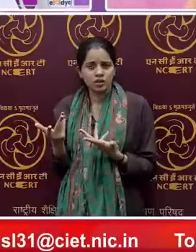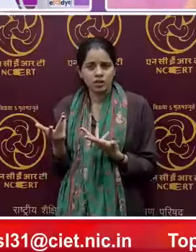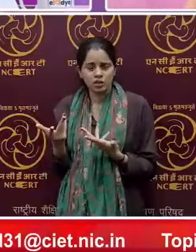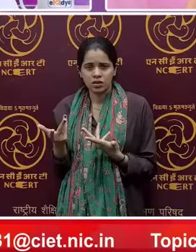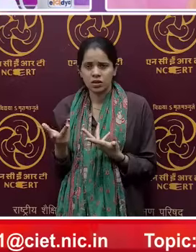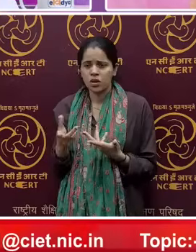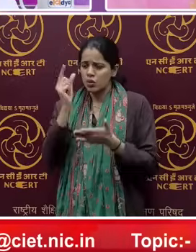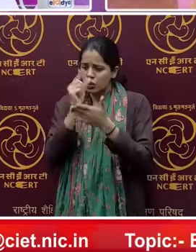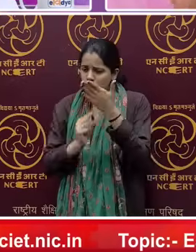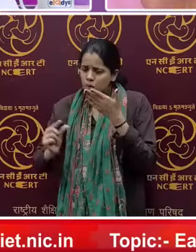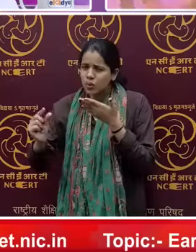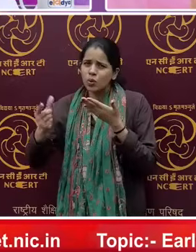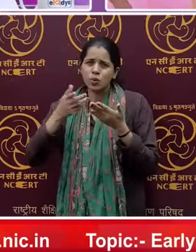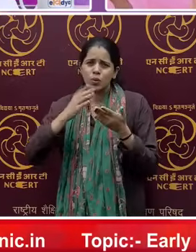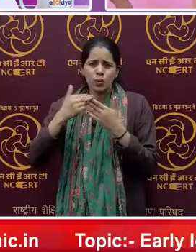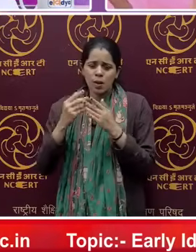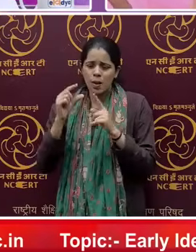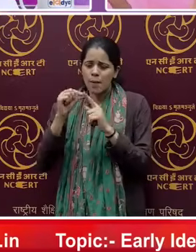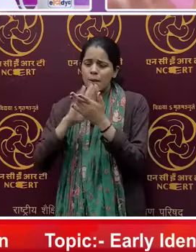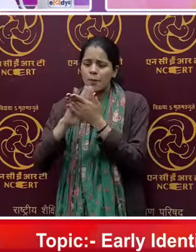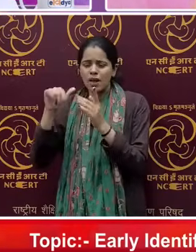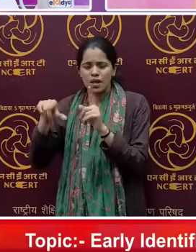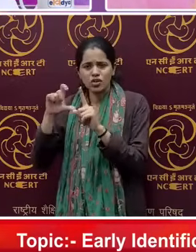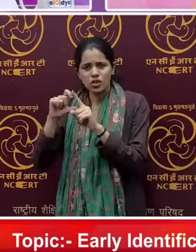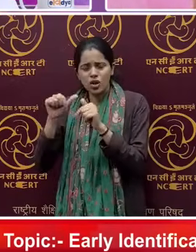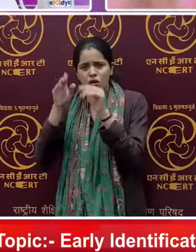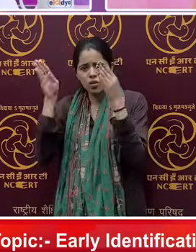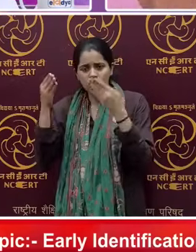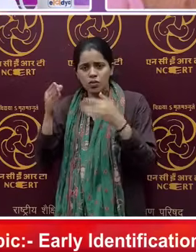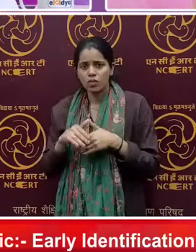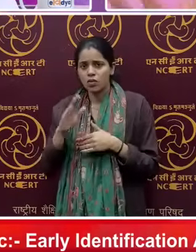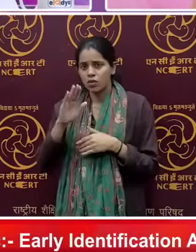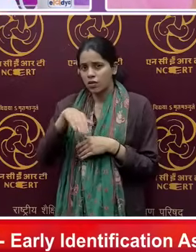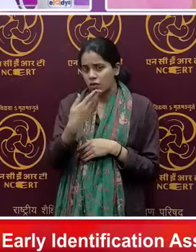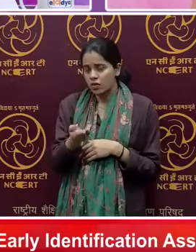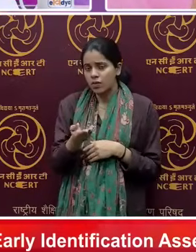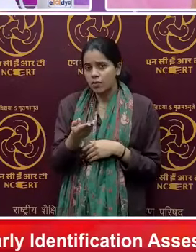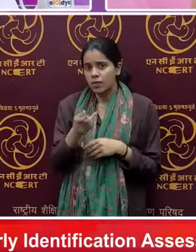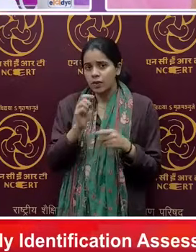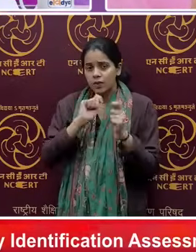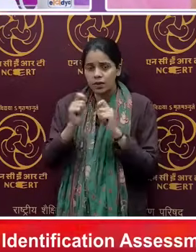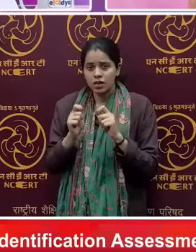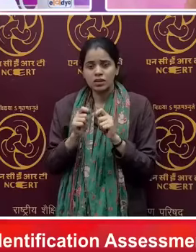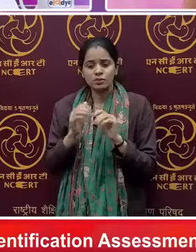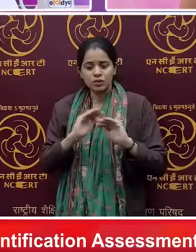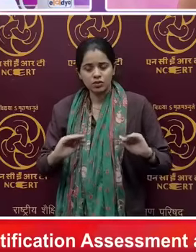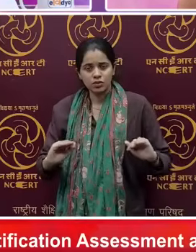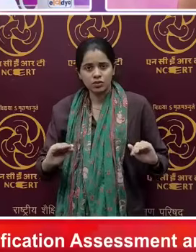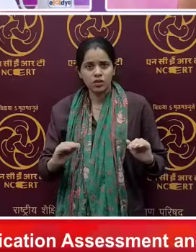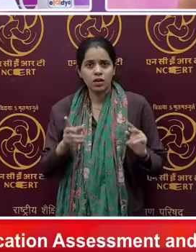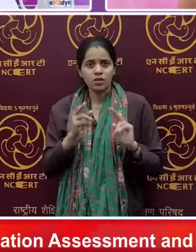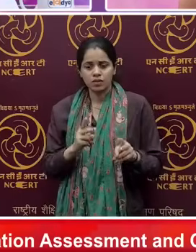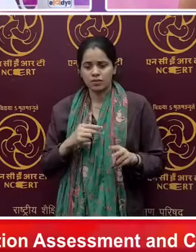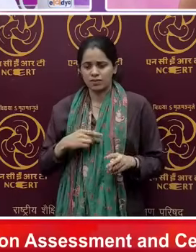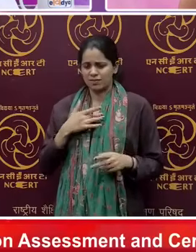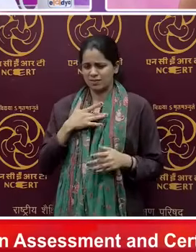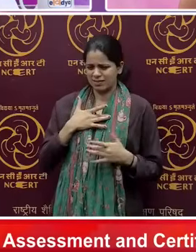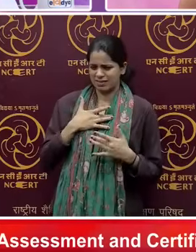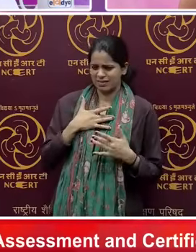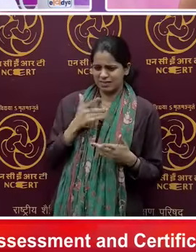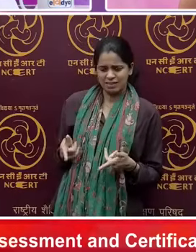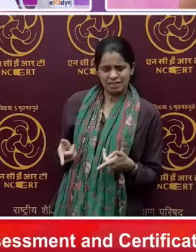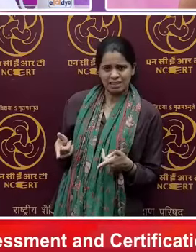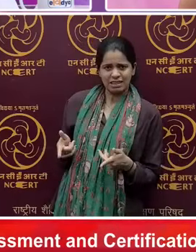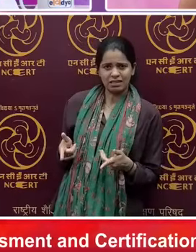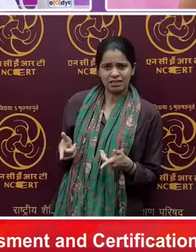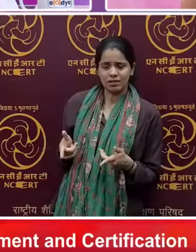of university. things. There are PhDs with autism. But ma'am, even then, you know, children are still somewhere embarrassed and they do not want to